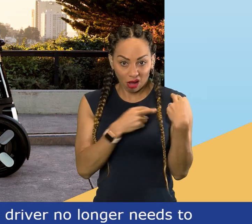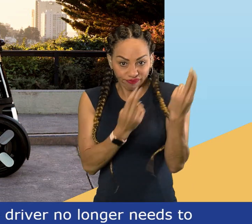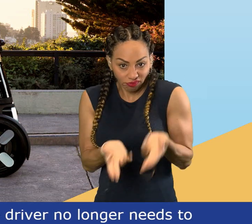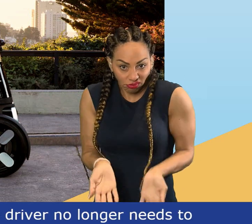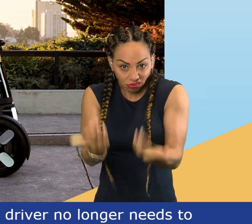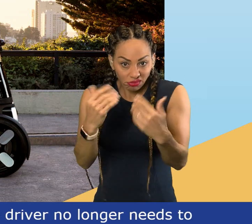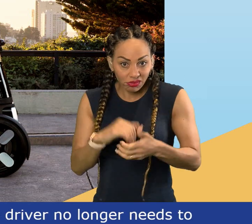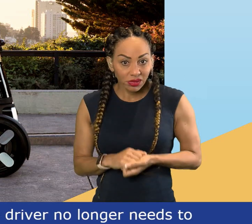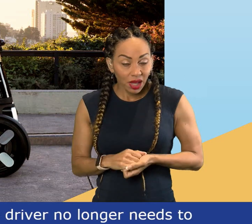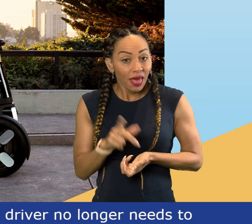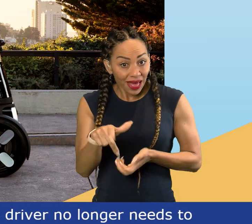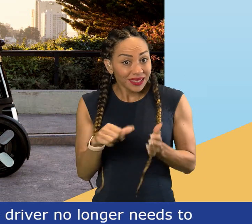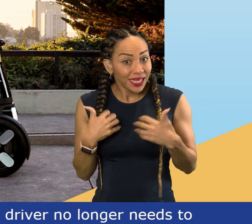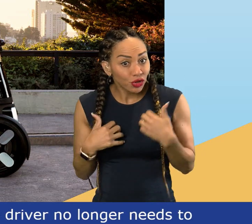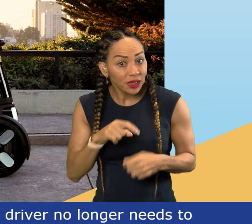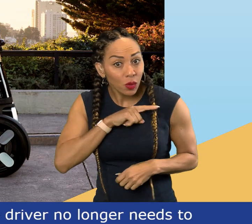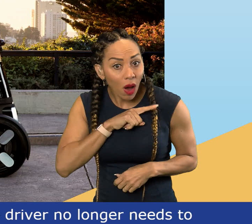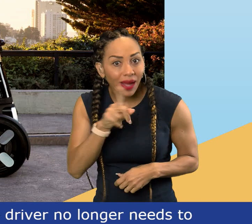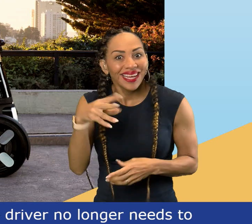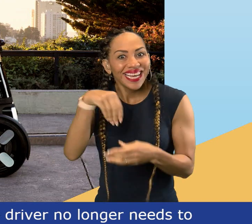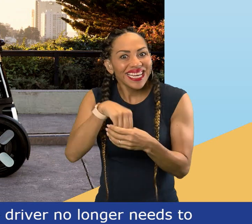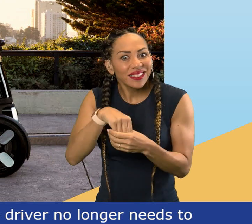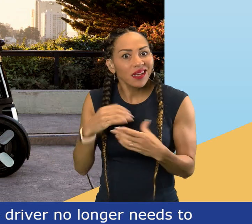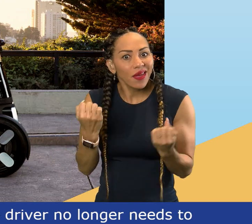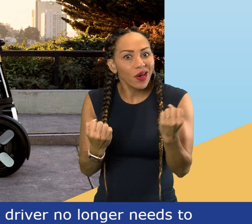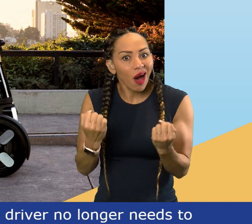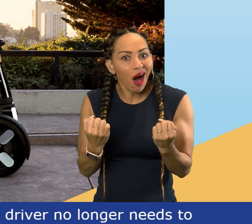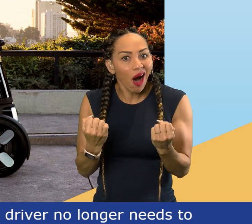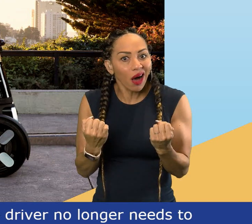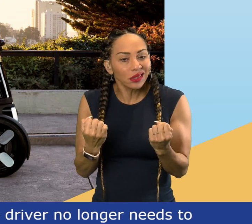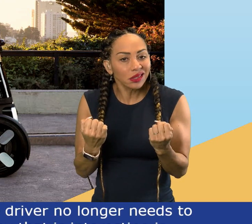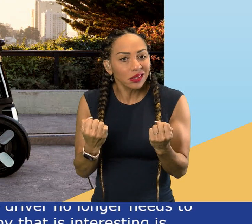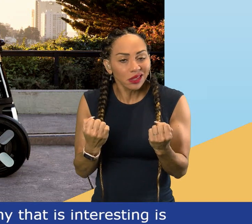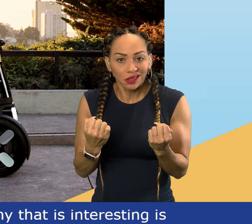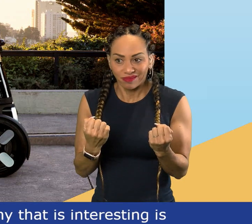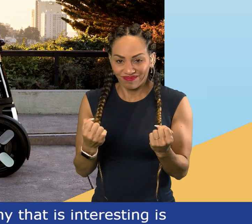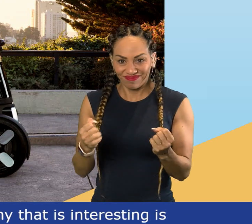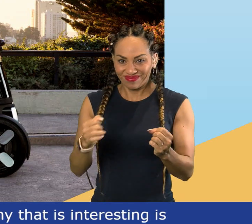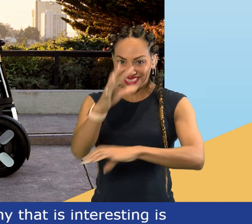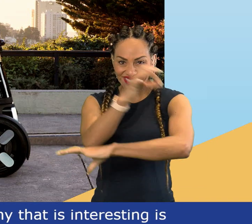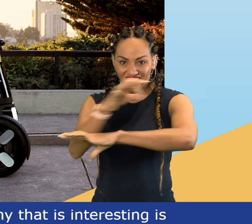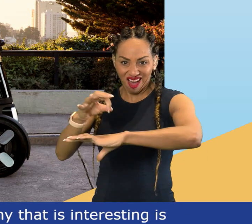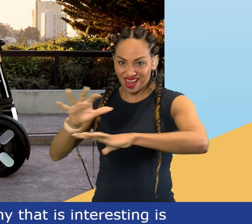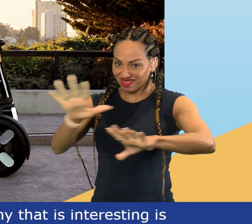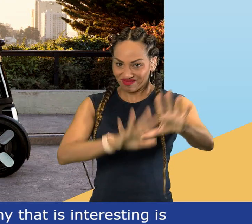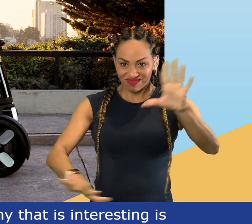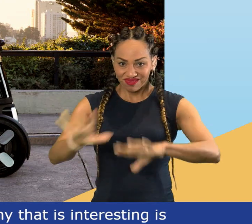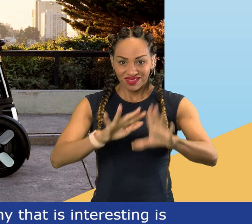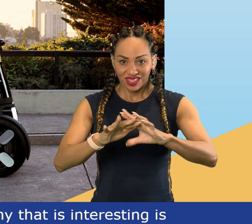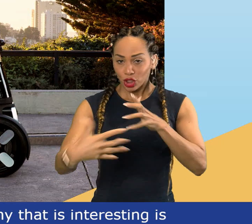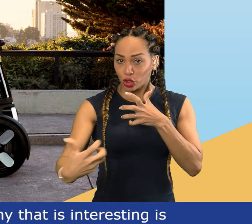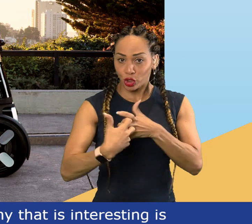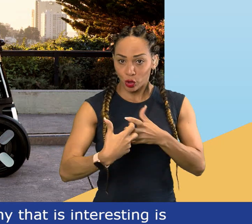that's interesting is because the inside of cars look like the way they do, because we have to drive them. So you have a steering wheel, you have a center console, you have a screen,